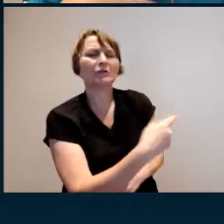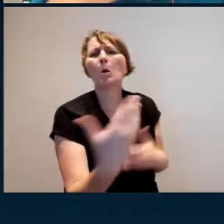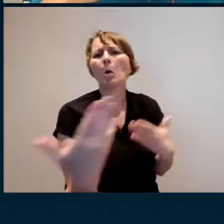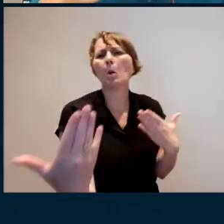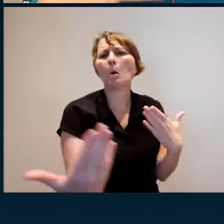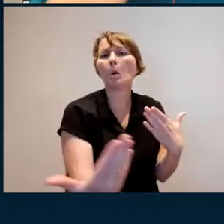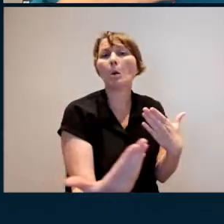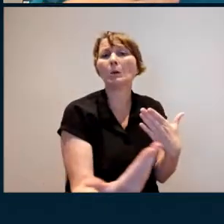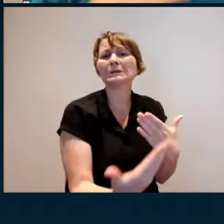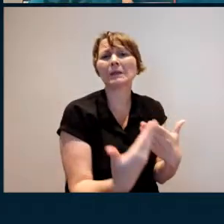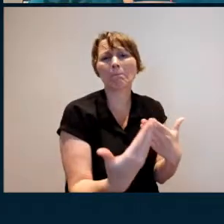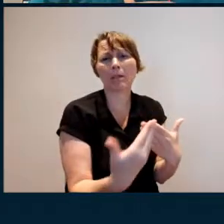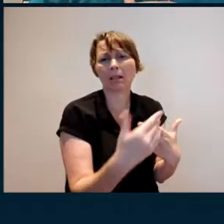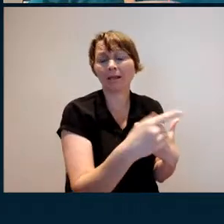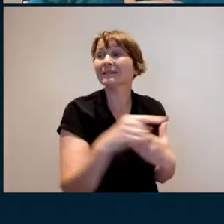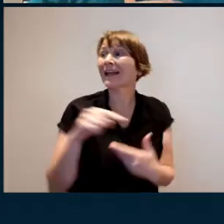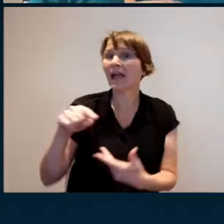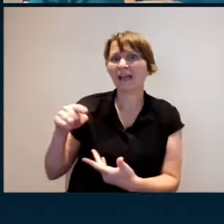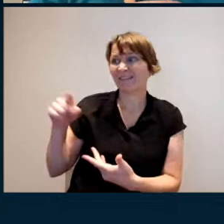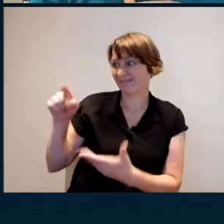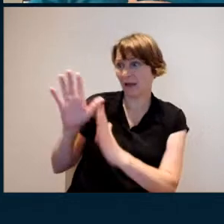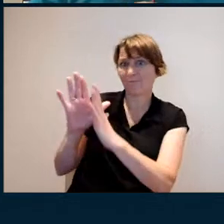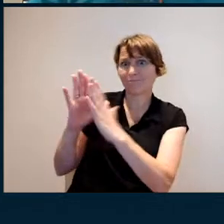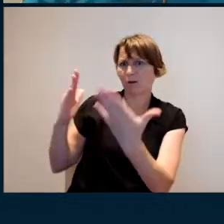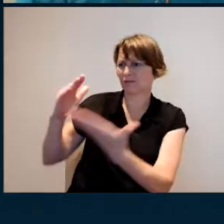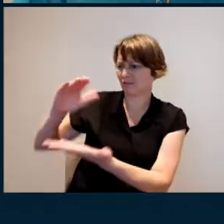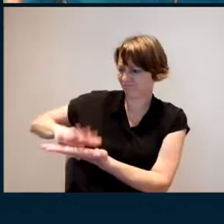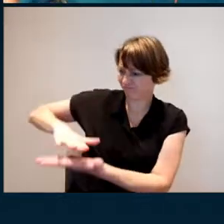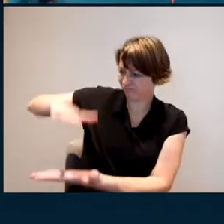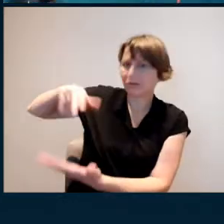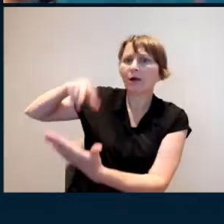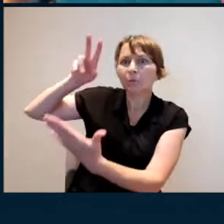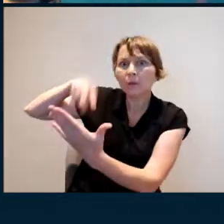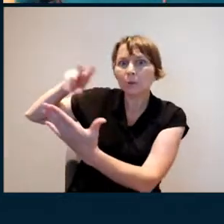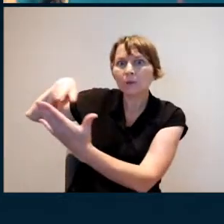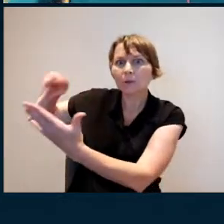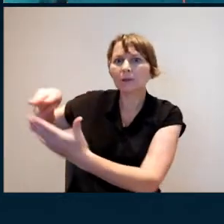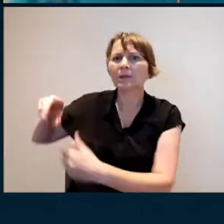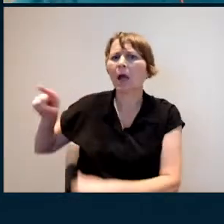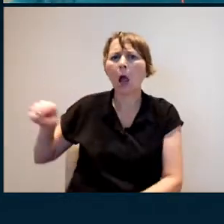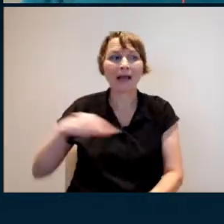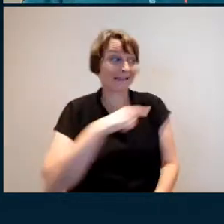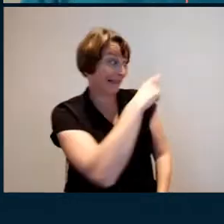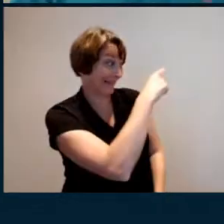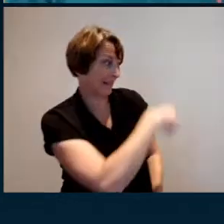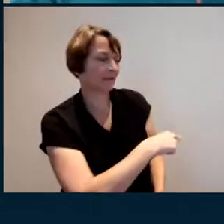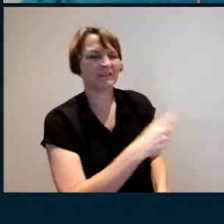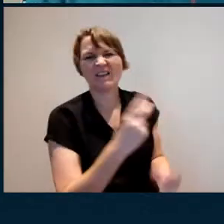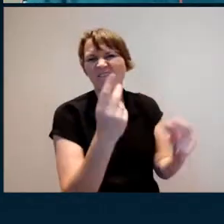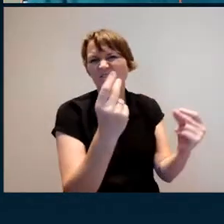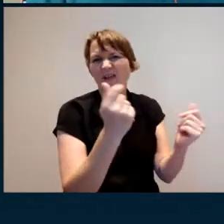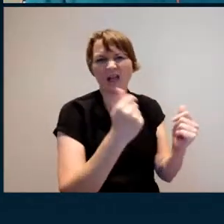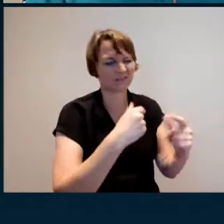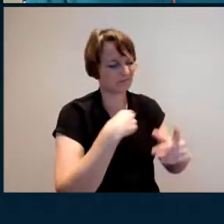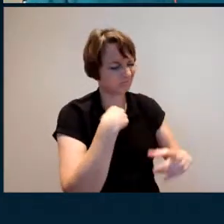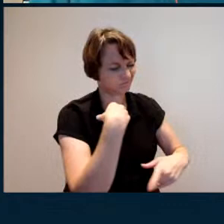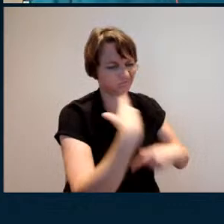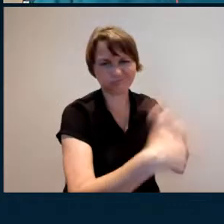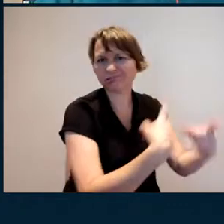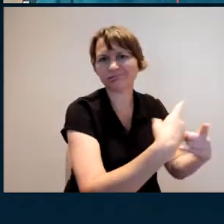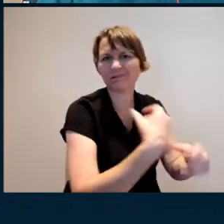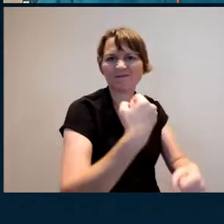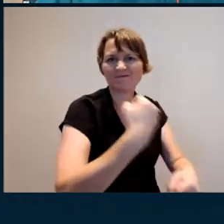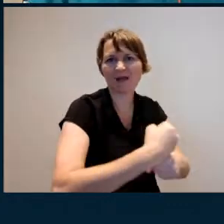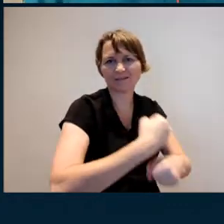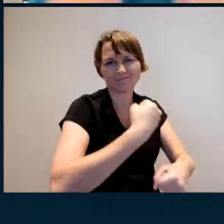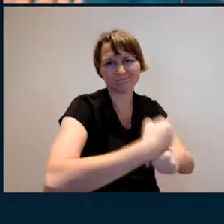documentation. There's still a bit to learn, but it's a lot, quicker to get started and be productive. What I do like about this